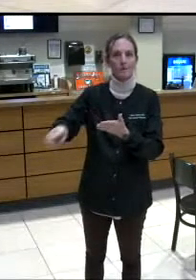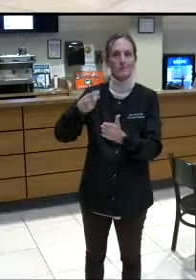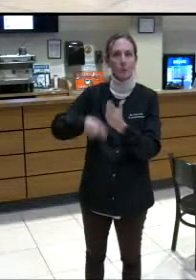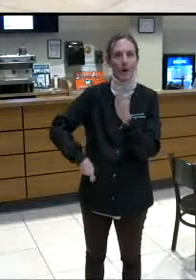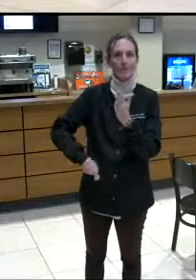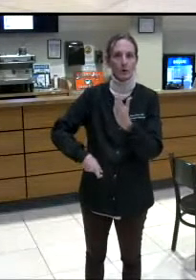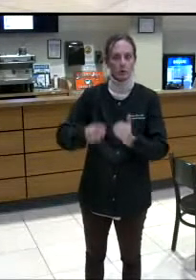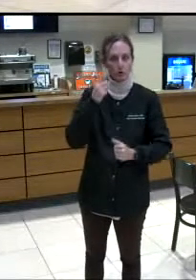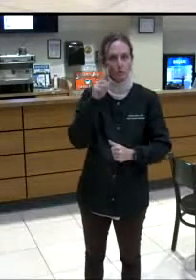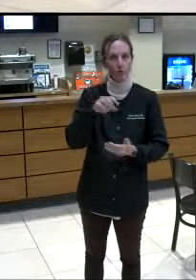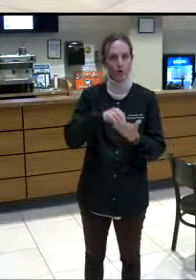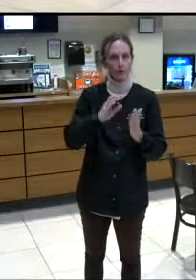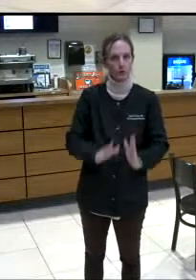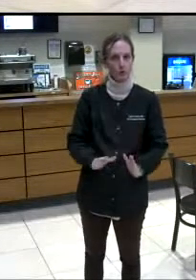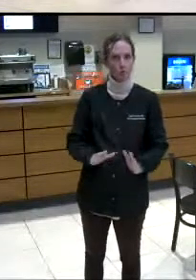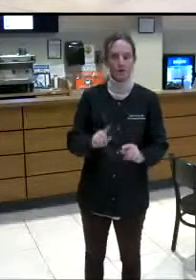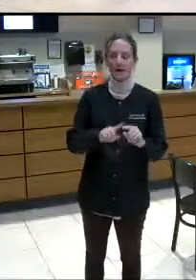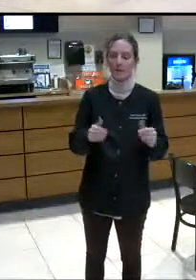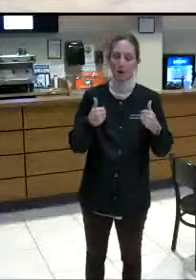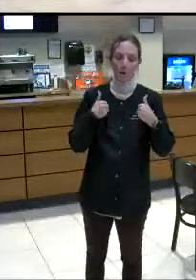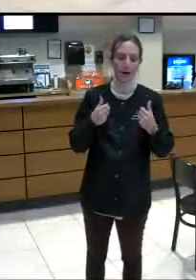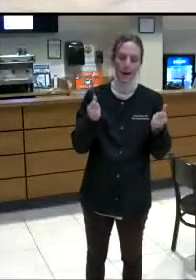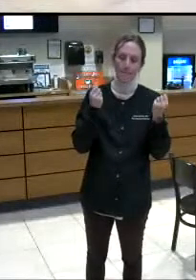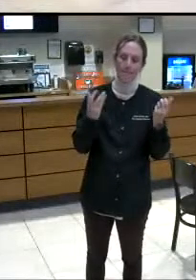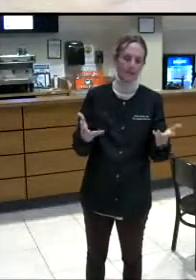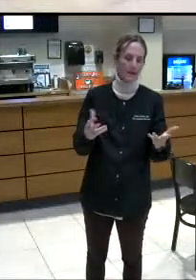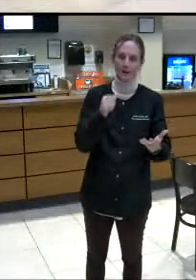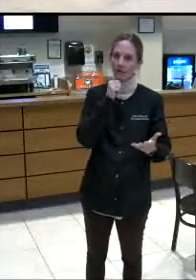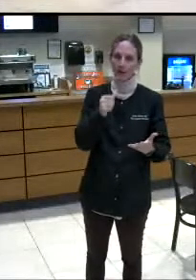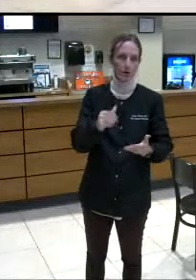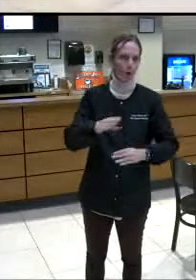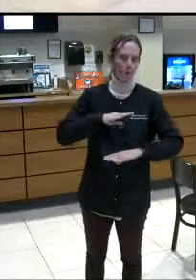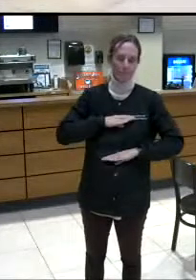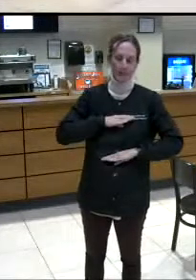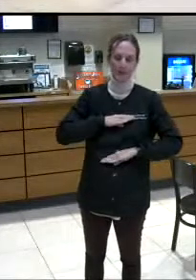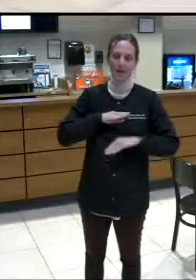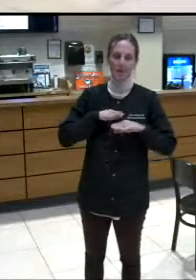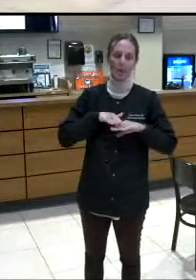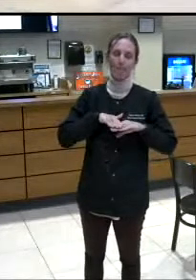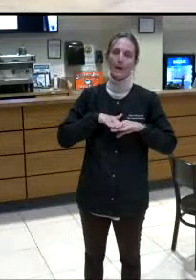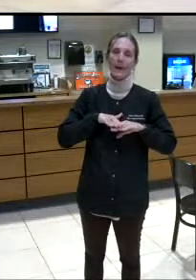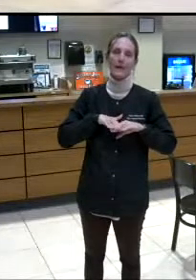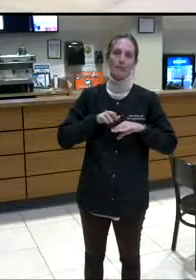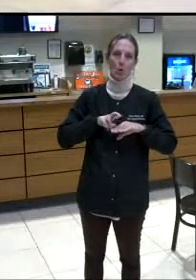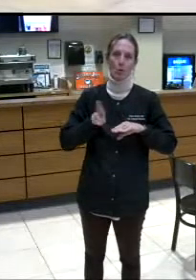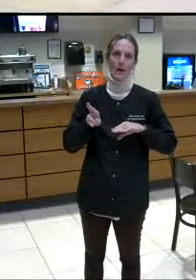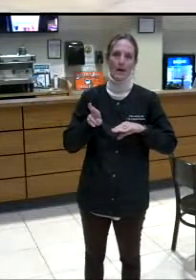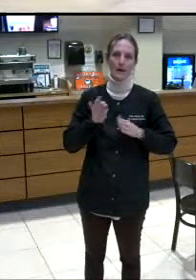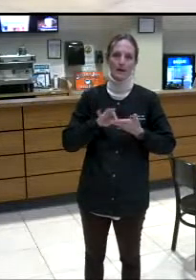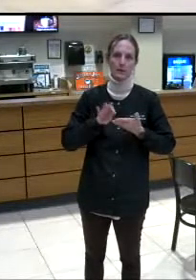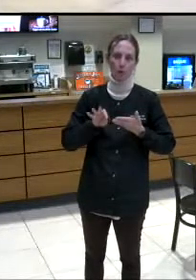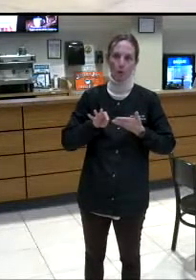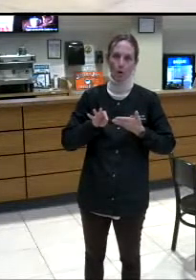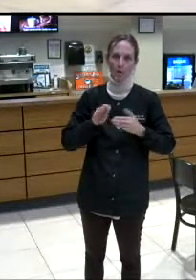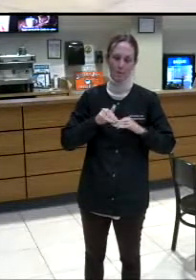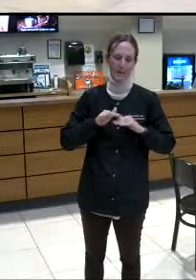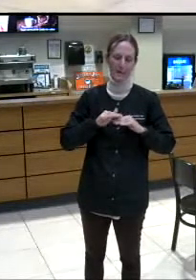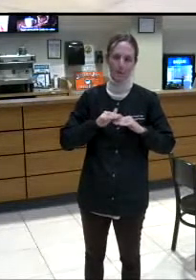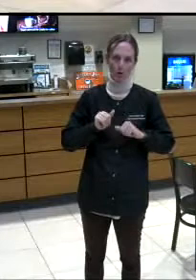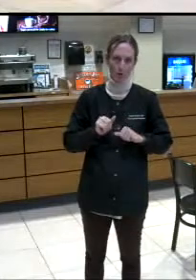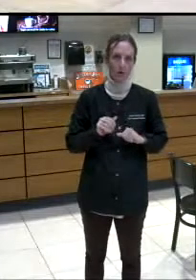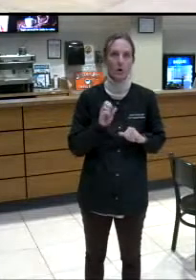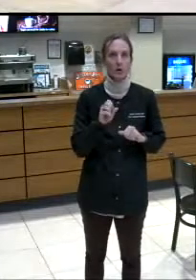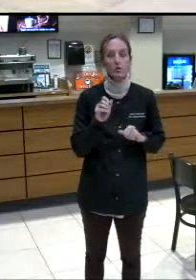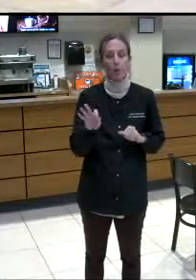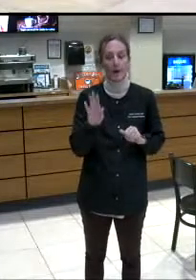lot of students that are not meeting the minimal readiness score. So I think if we just focus on those 2 things, that would be a